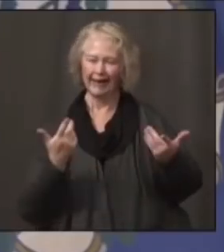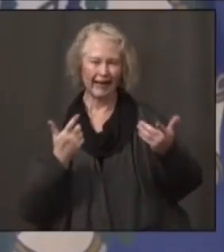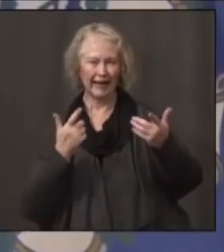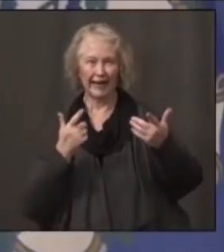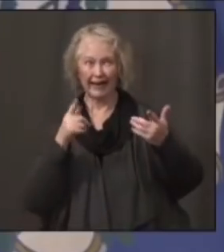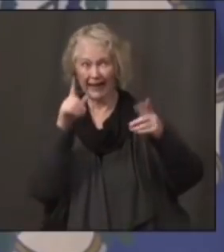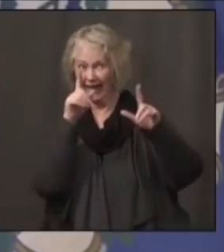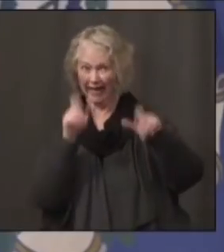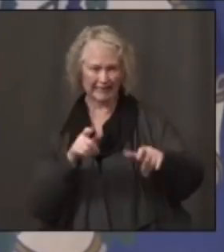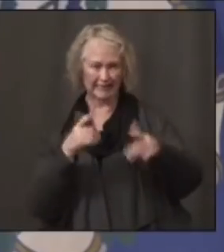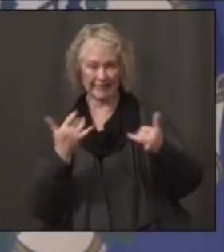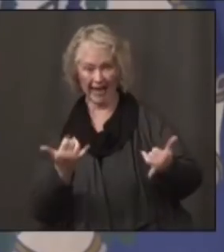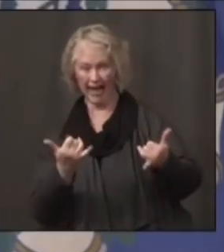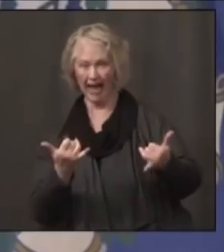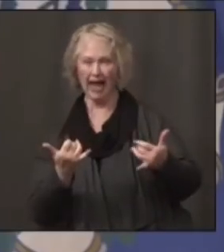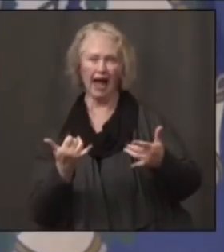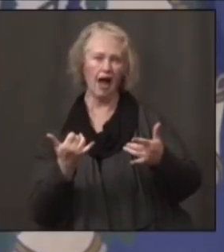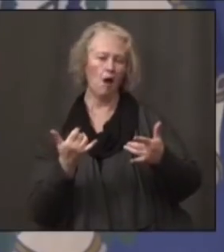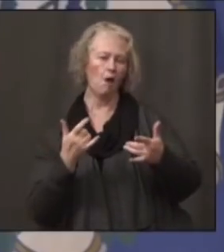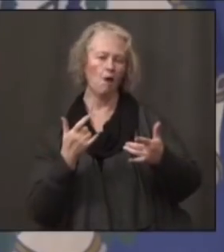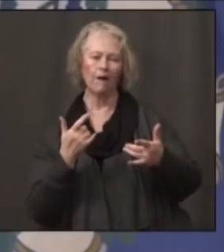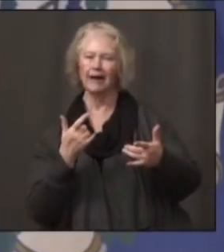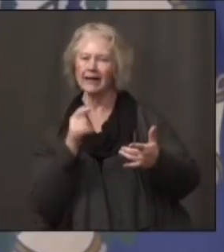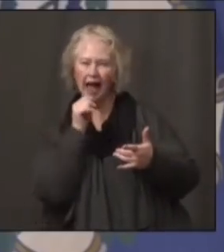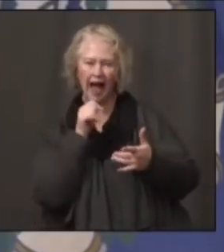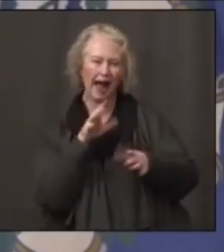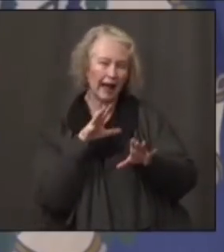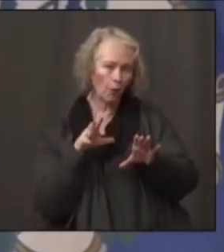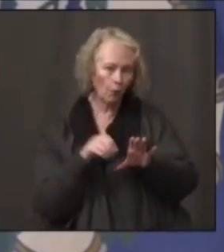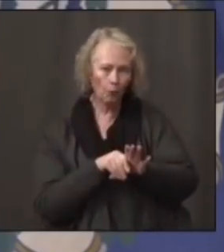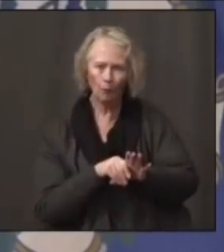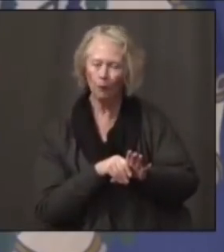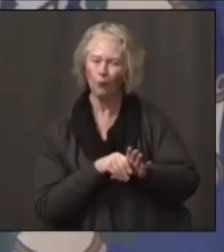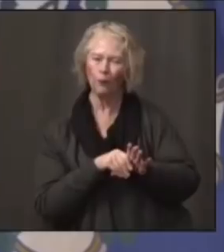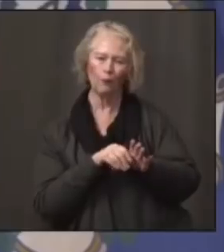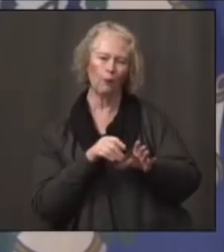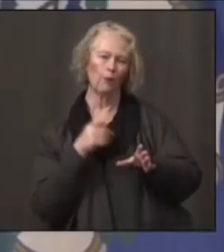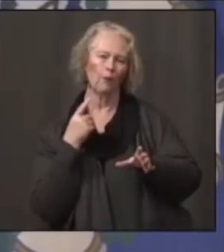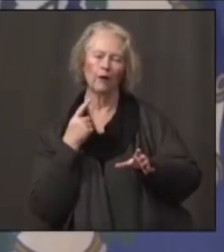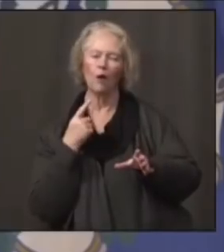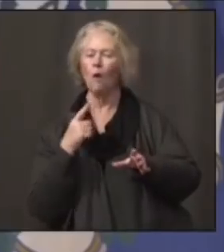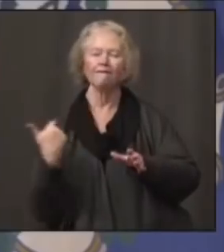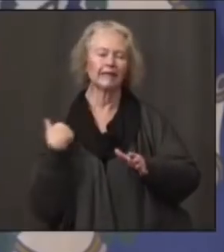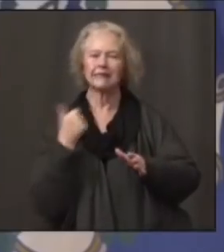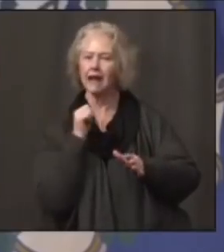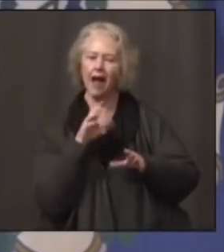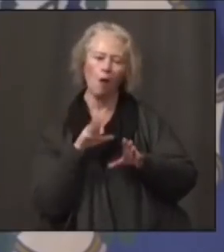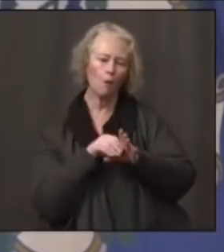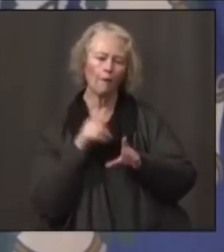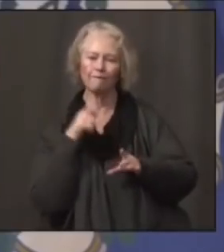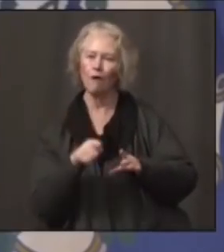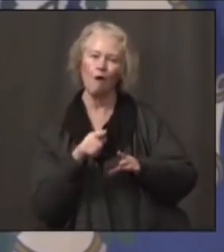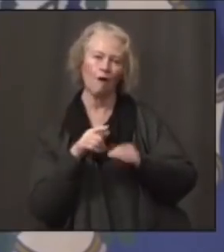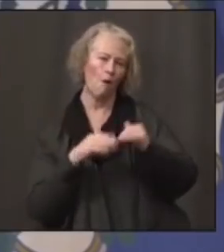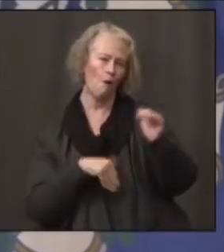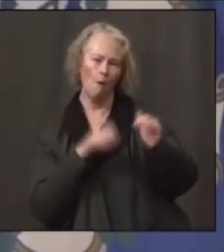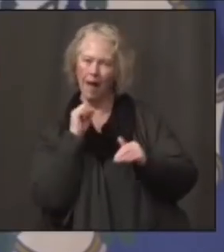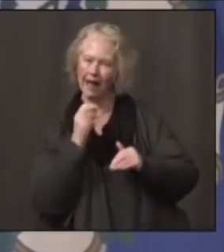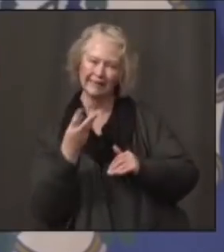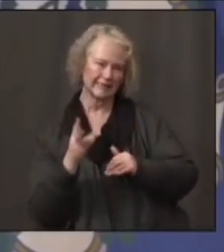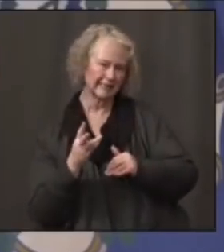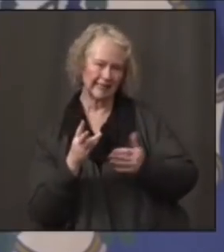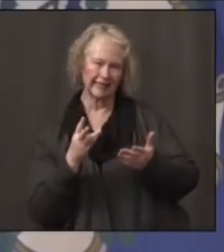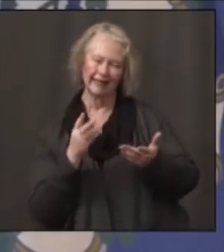under 16, so the FDA approvals is for 16 and over. So let's let this sort out. I